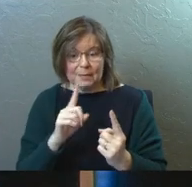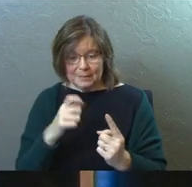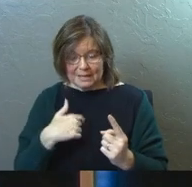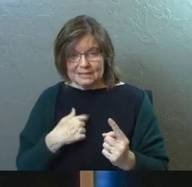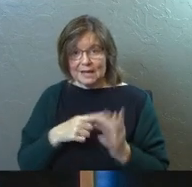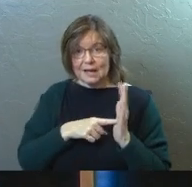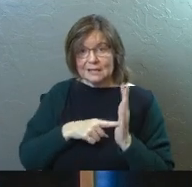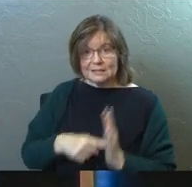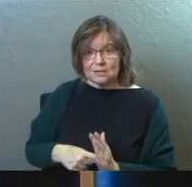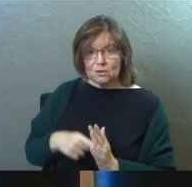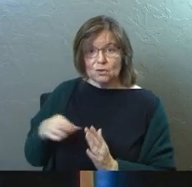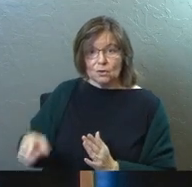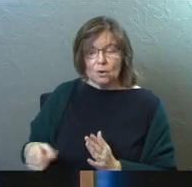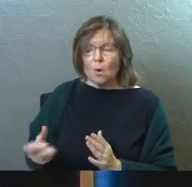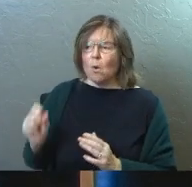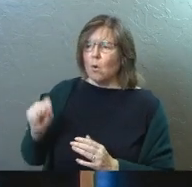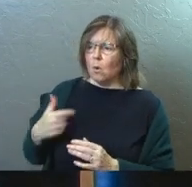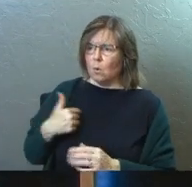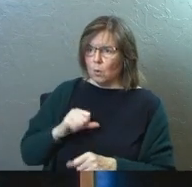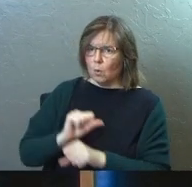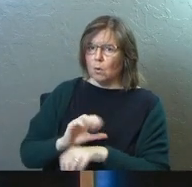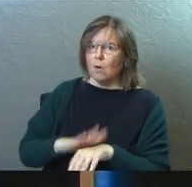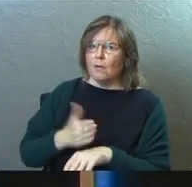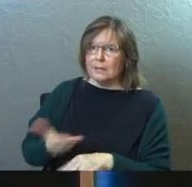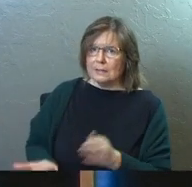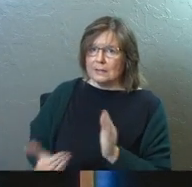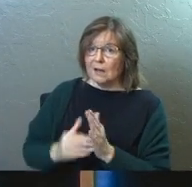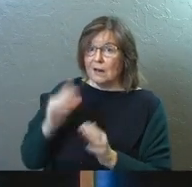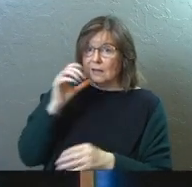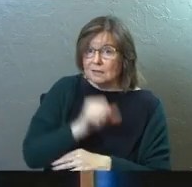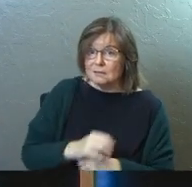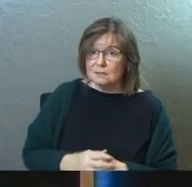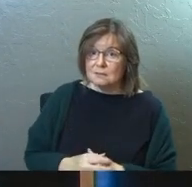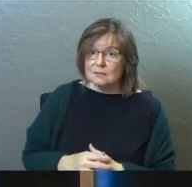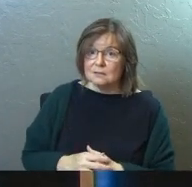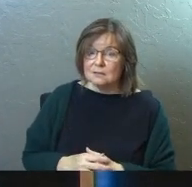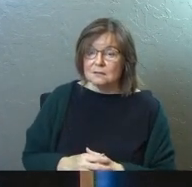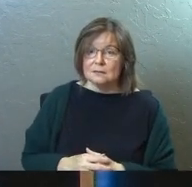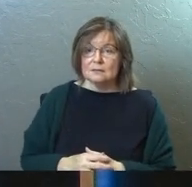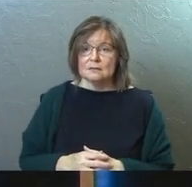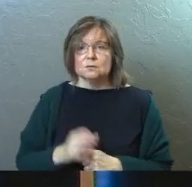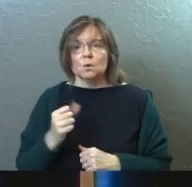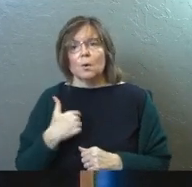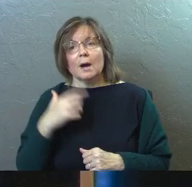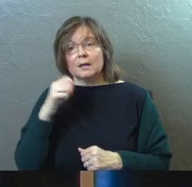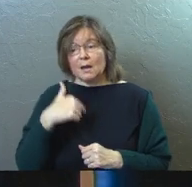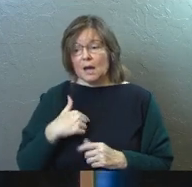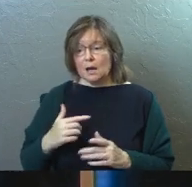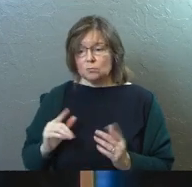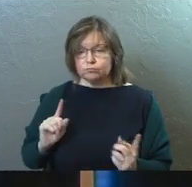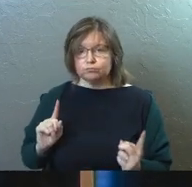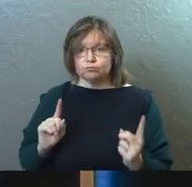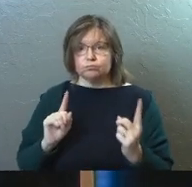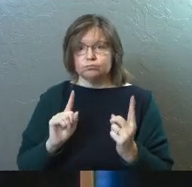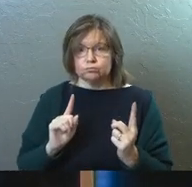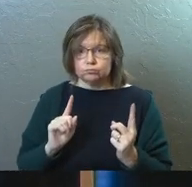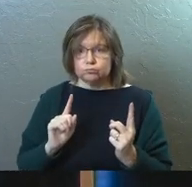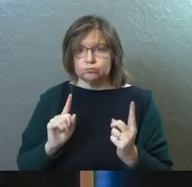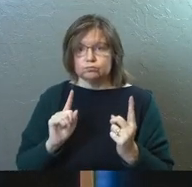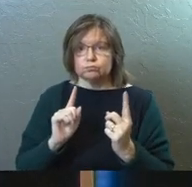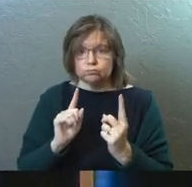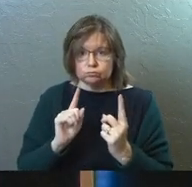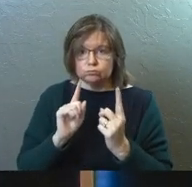Because I had signaled to her, oh yeah, we're working on this thing again, I guess. So I guess I'll step up and do some things